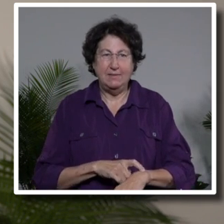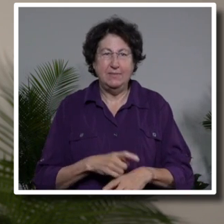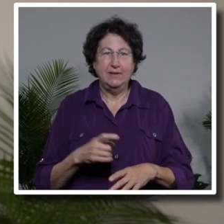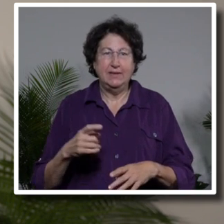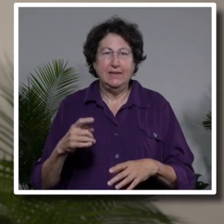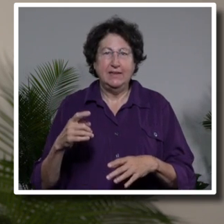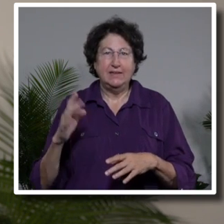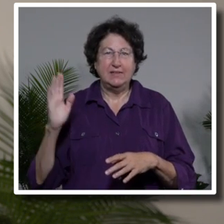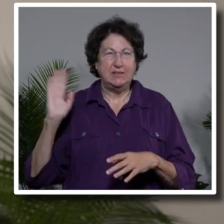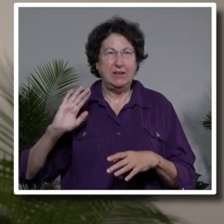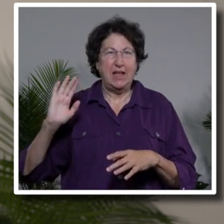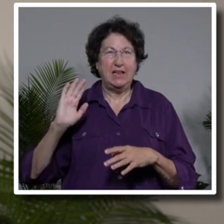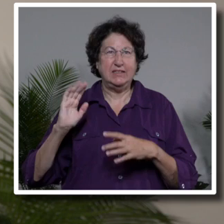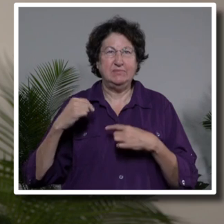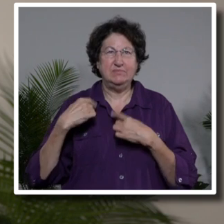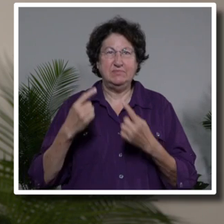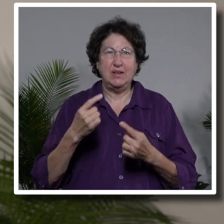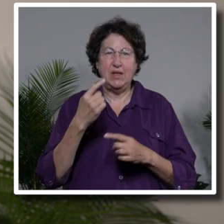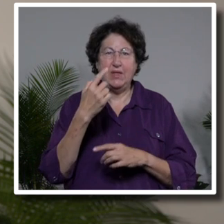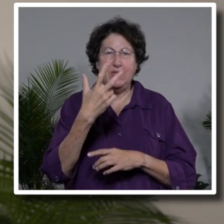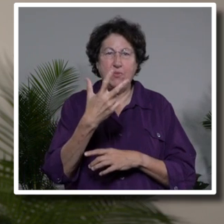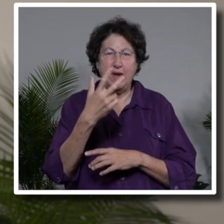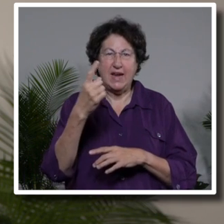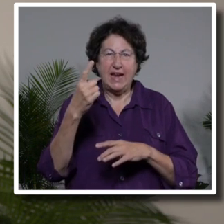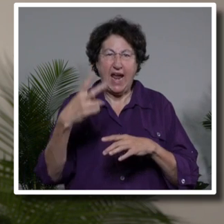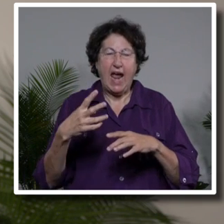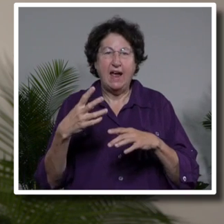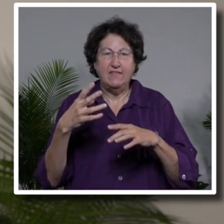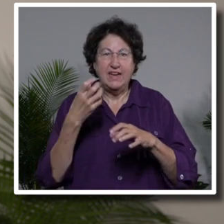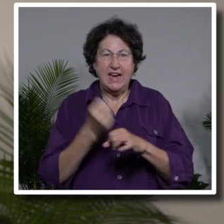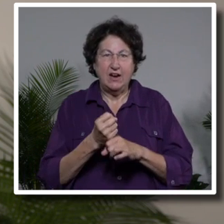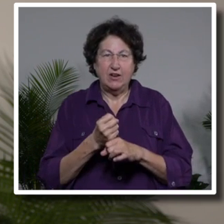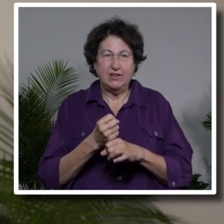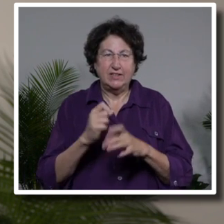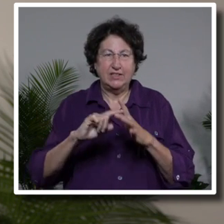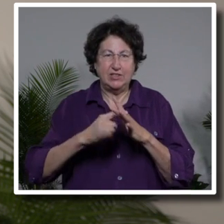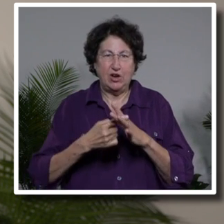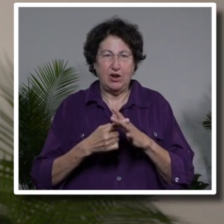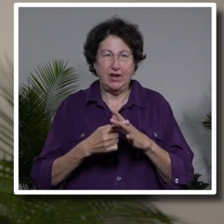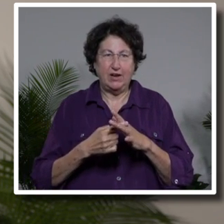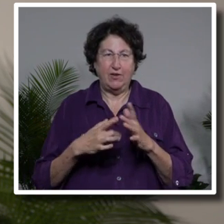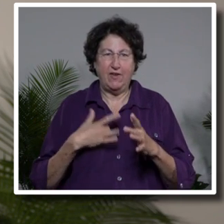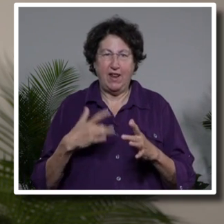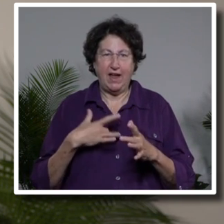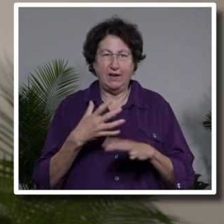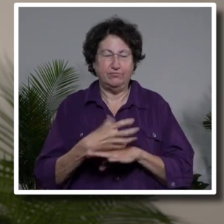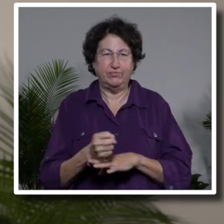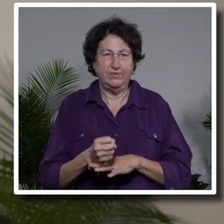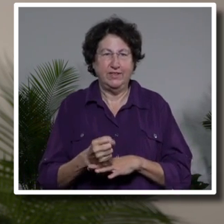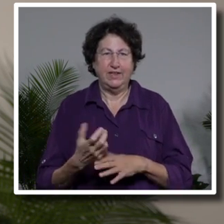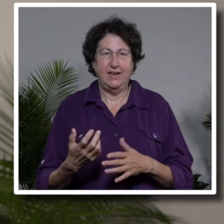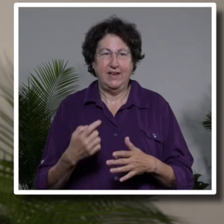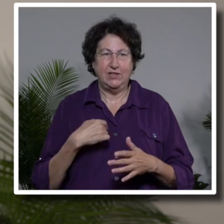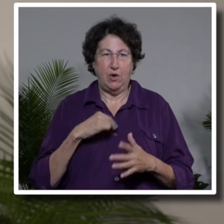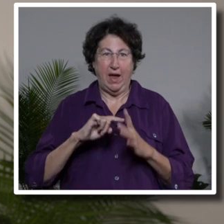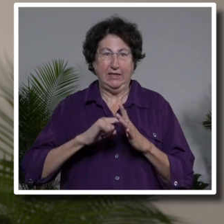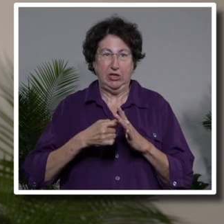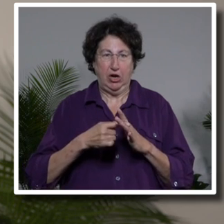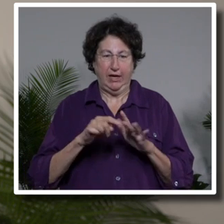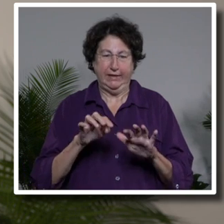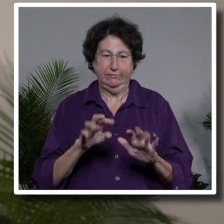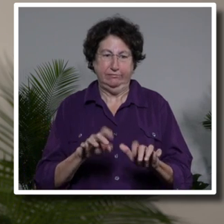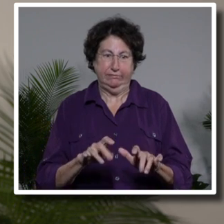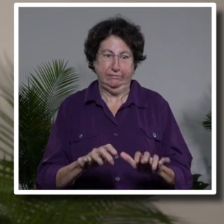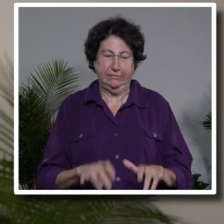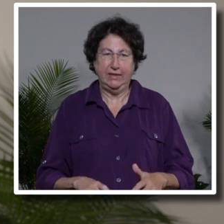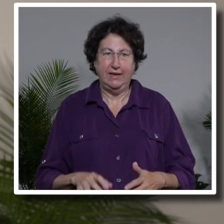about 3.75 years flashed before my eyes, and I started typing. Little did any of us know